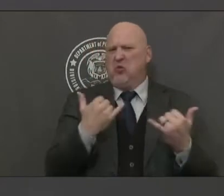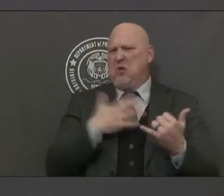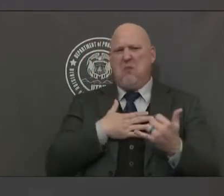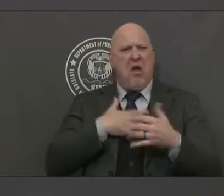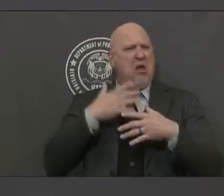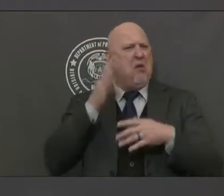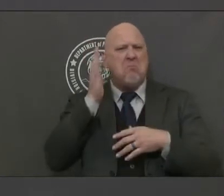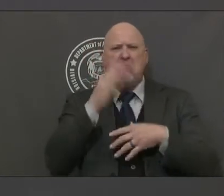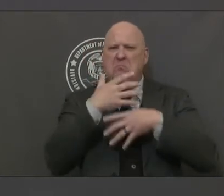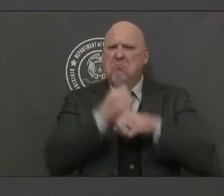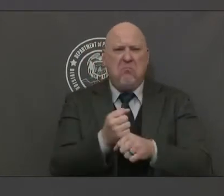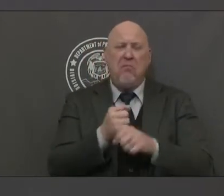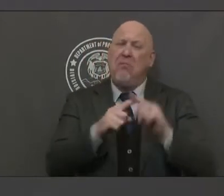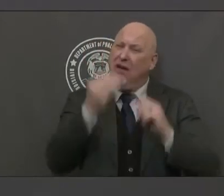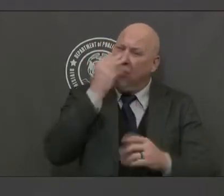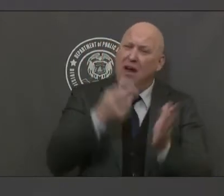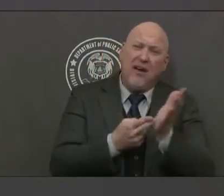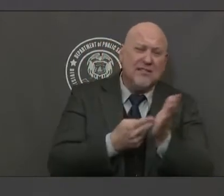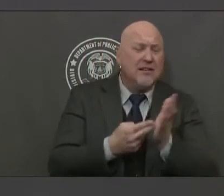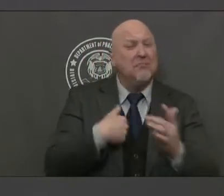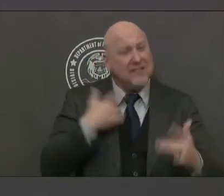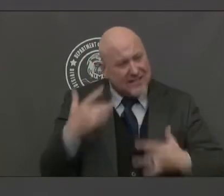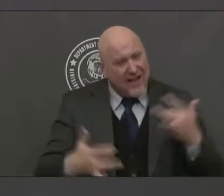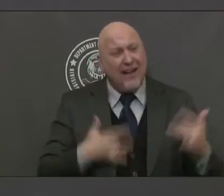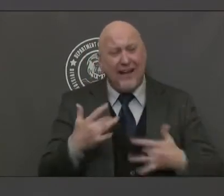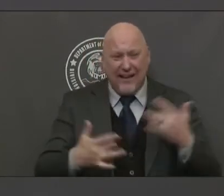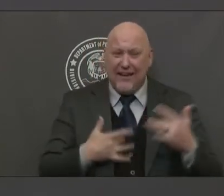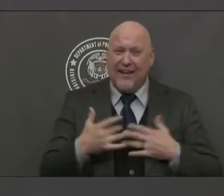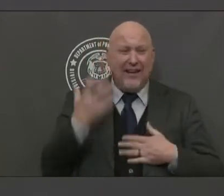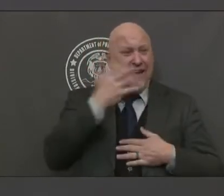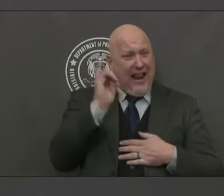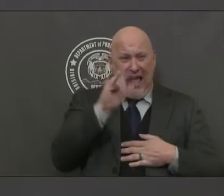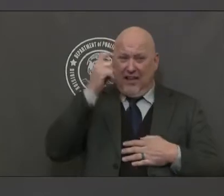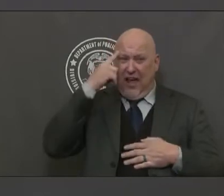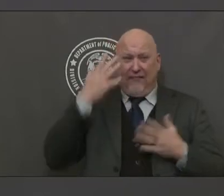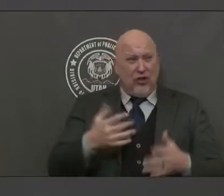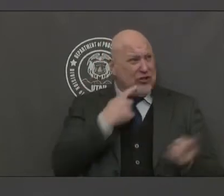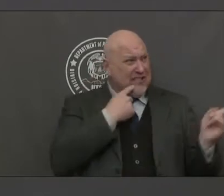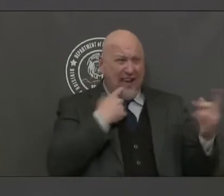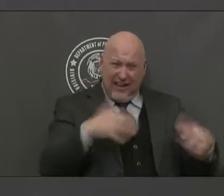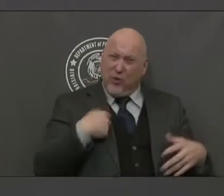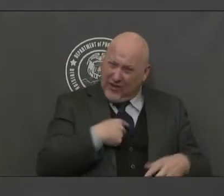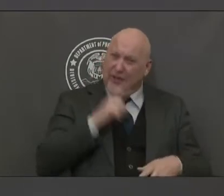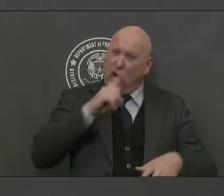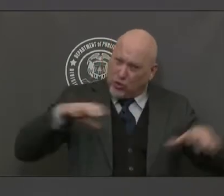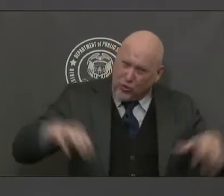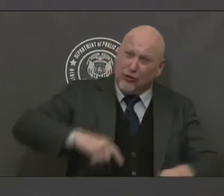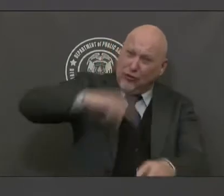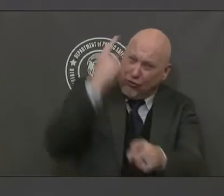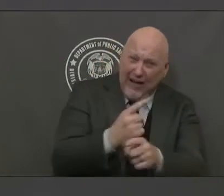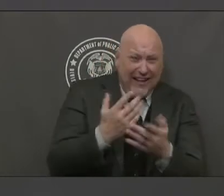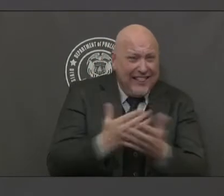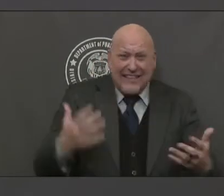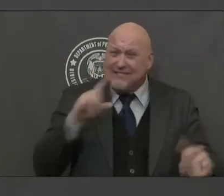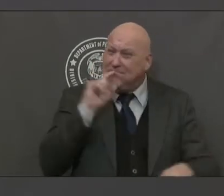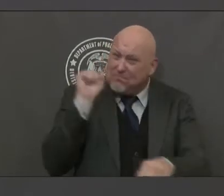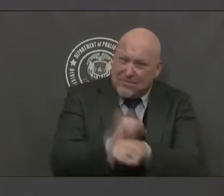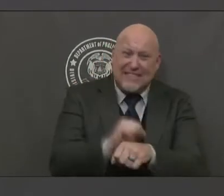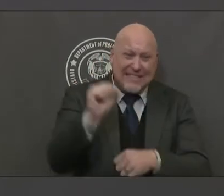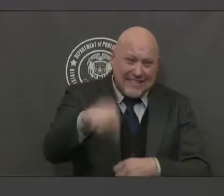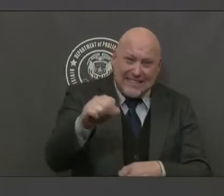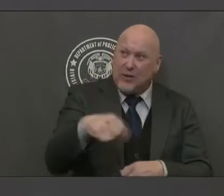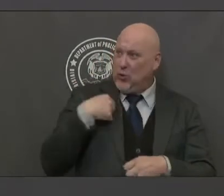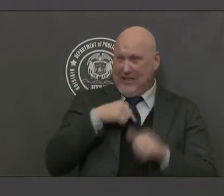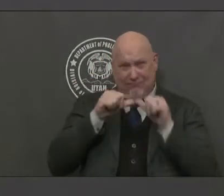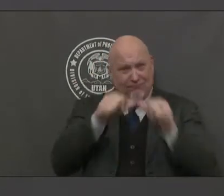enthusiasm. We are headed in the right direction. We need to continue doing what we know works with physical distancing, mask wearing, avoiding